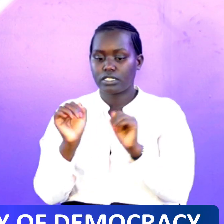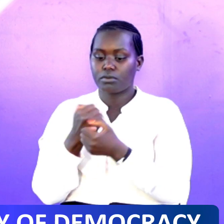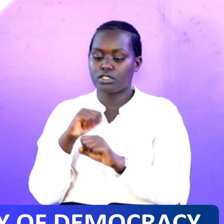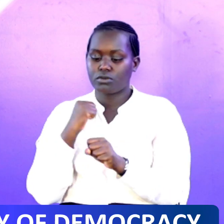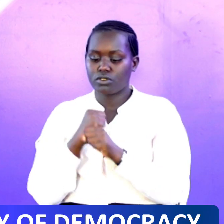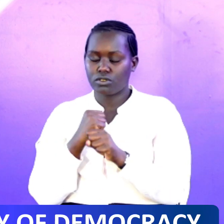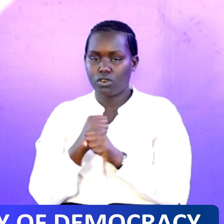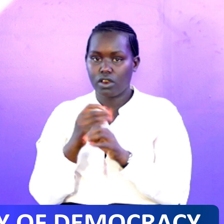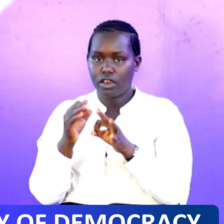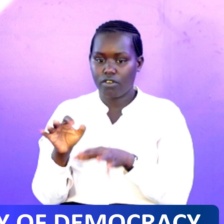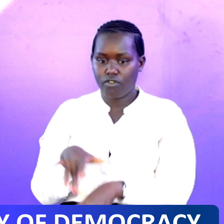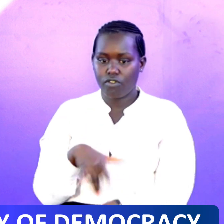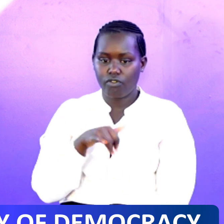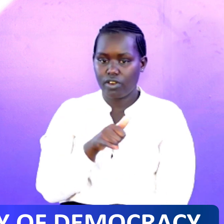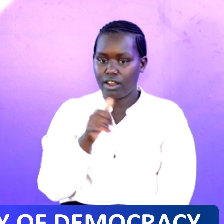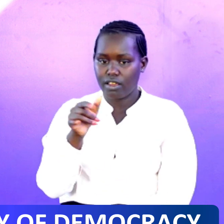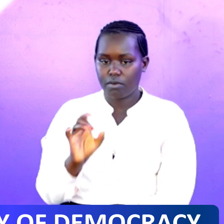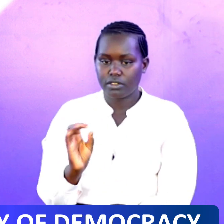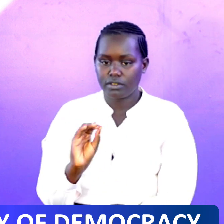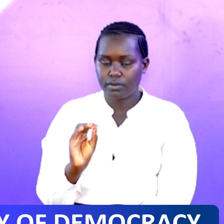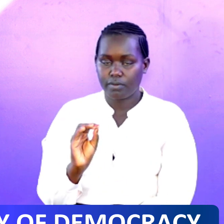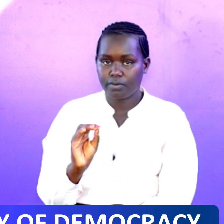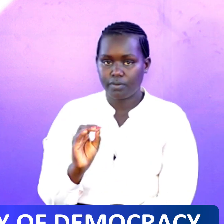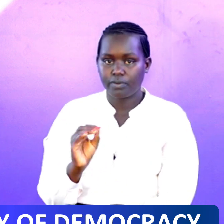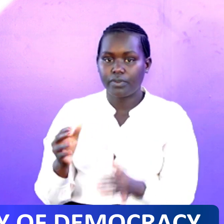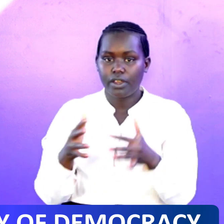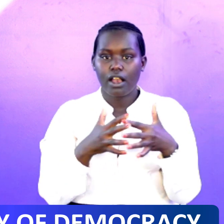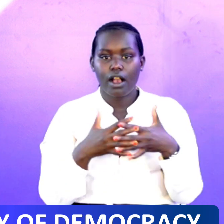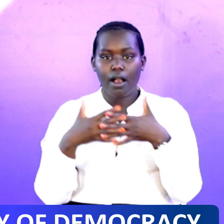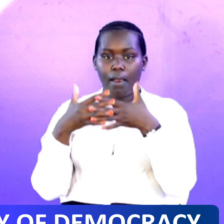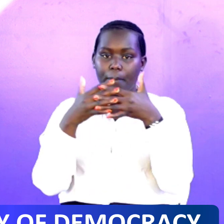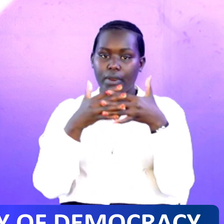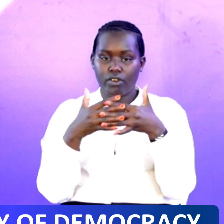one another. You know, Americans, all of them feel